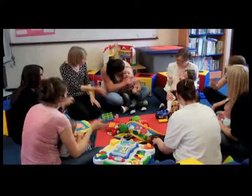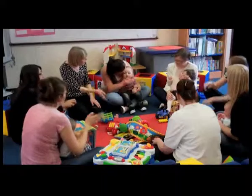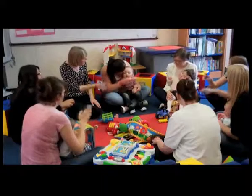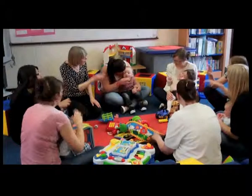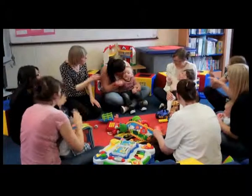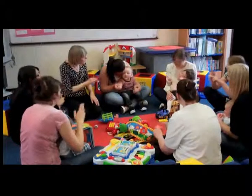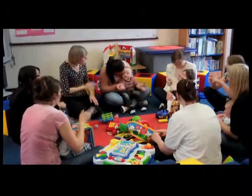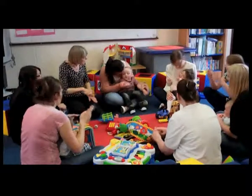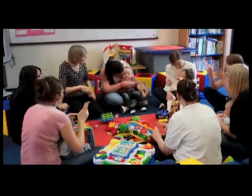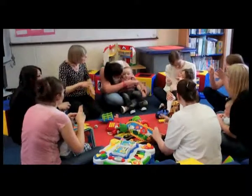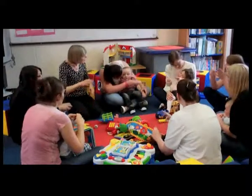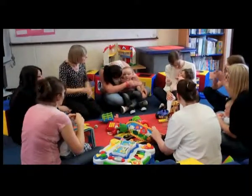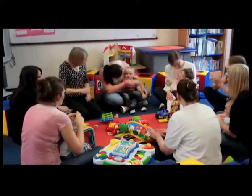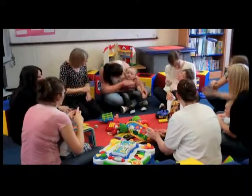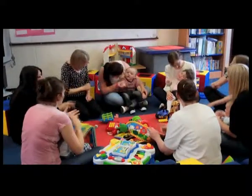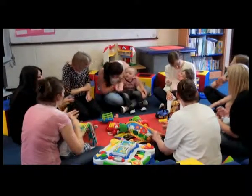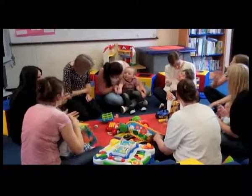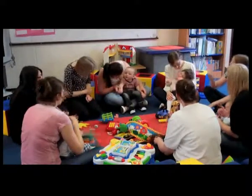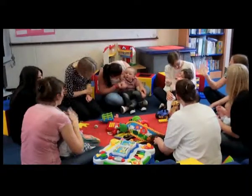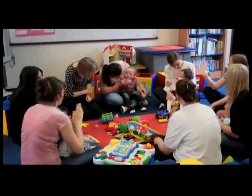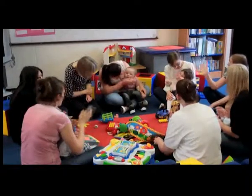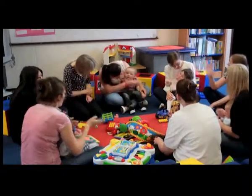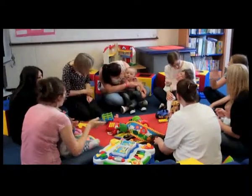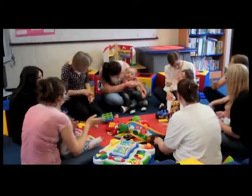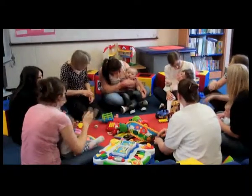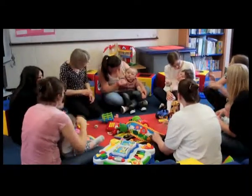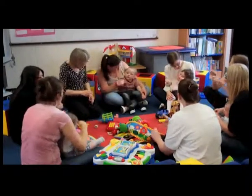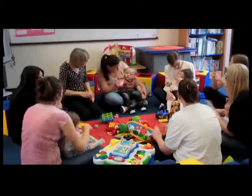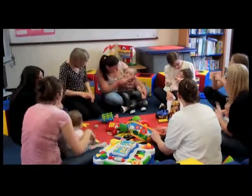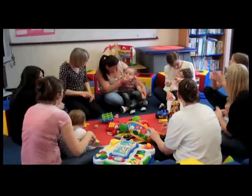We were last. So you're first this so year. You're first. It's only